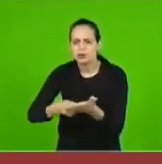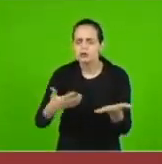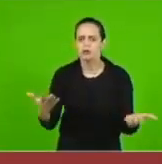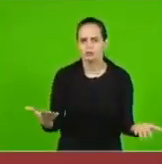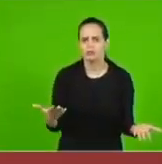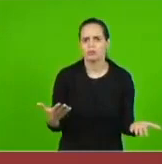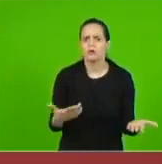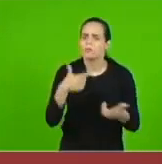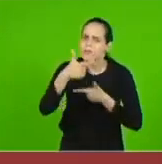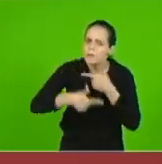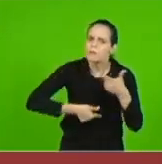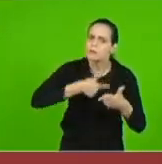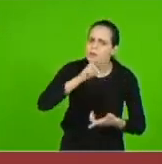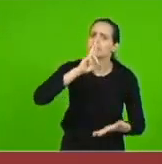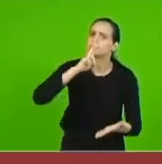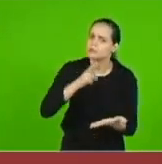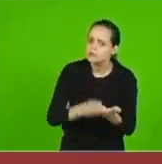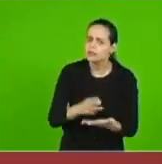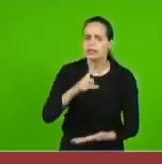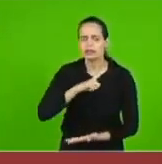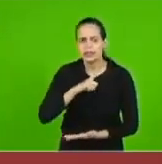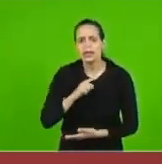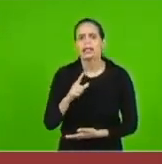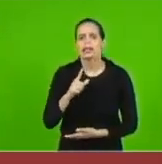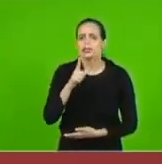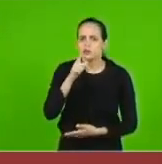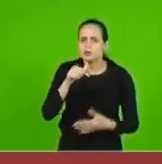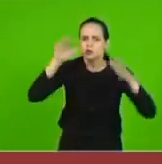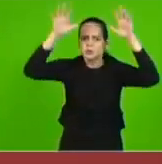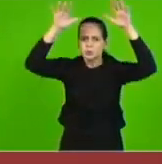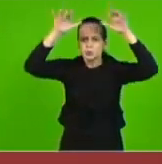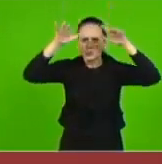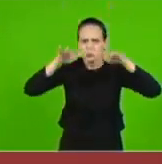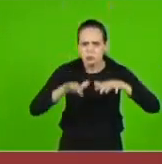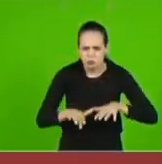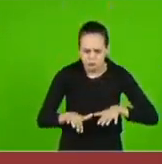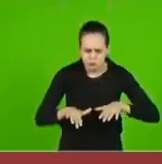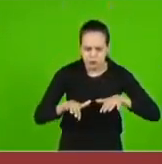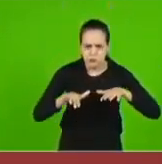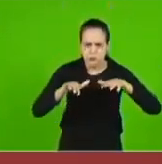here. We are witnessing.